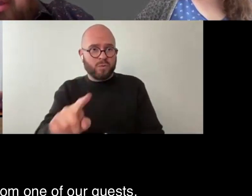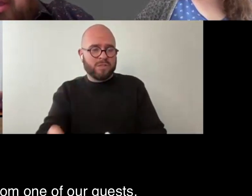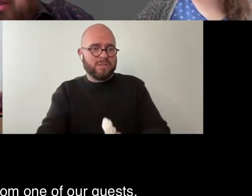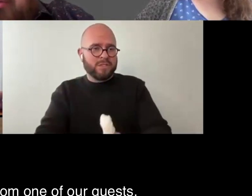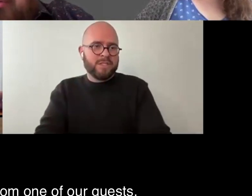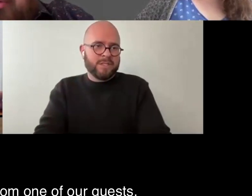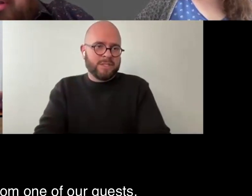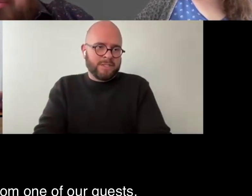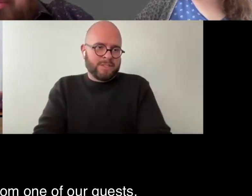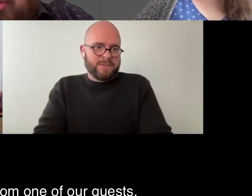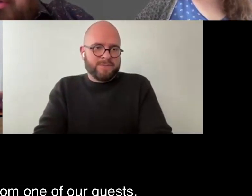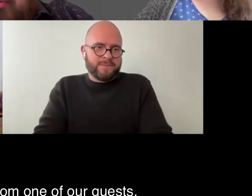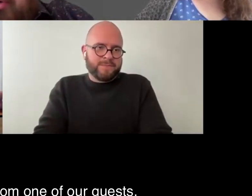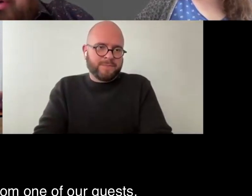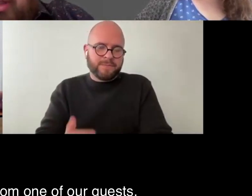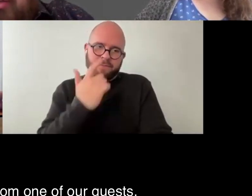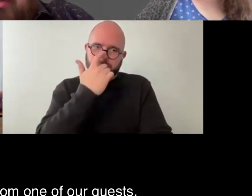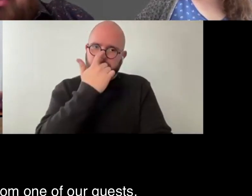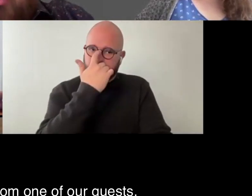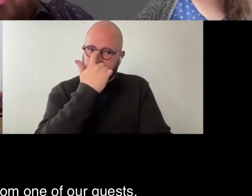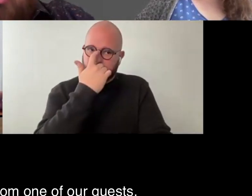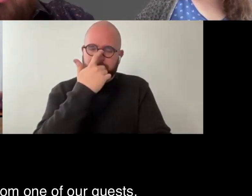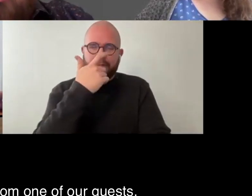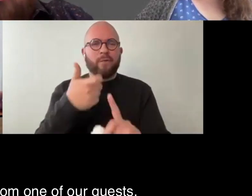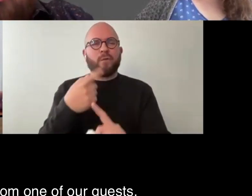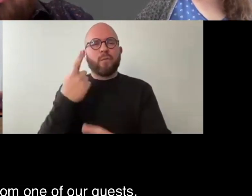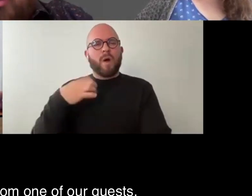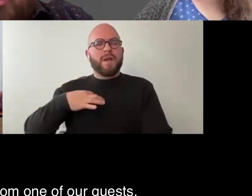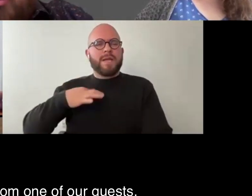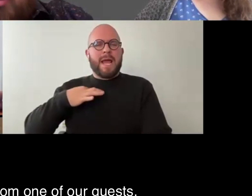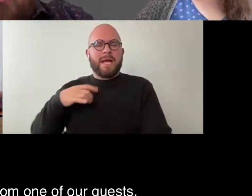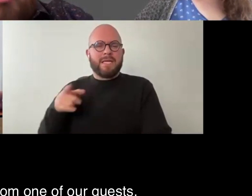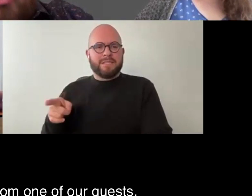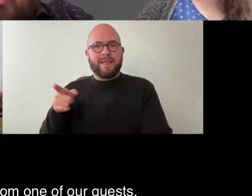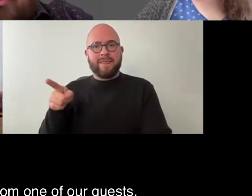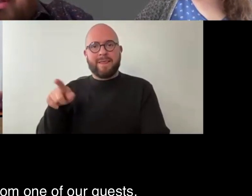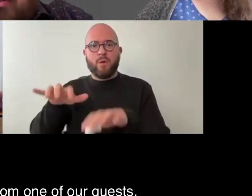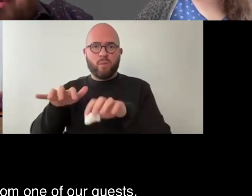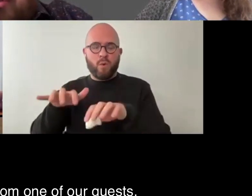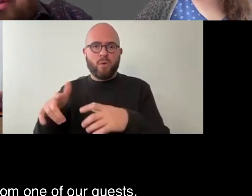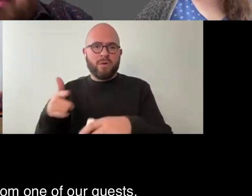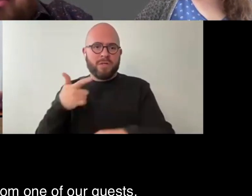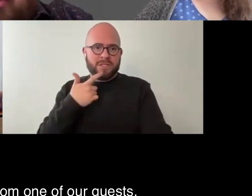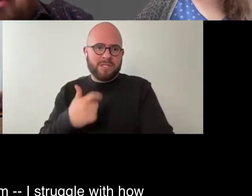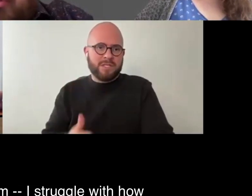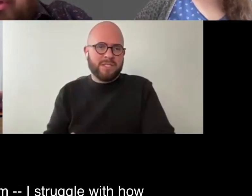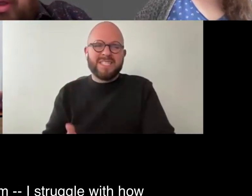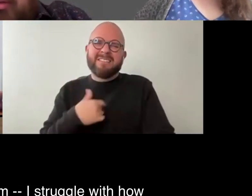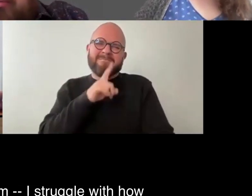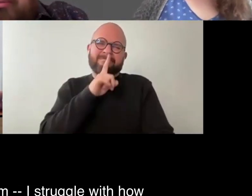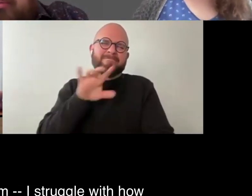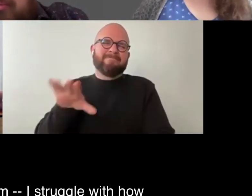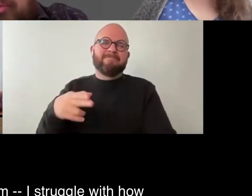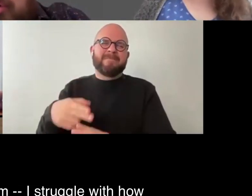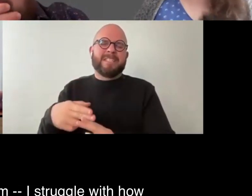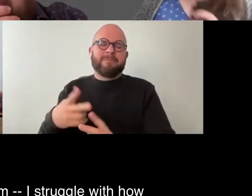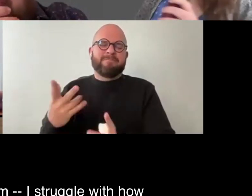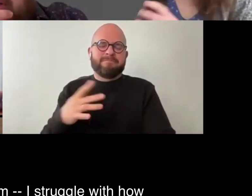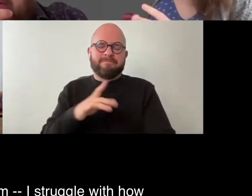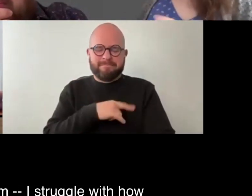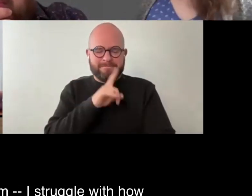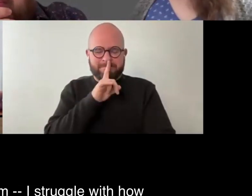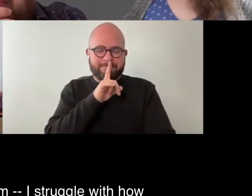is from one of our guests. They write, I'm not going to say folks' names just